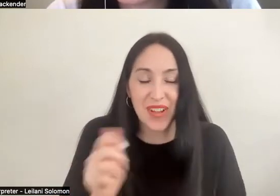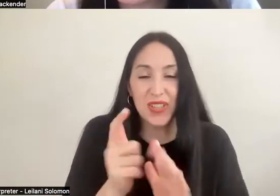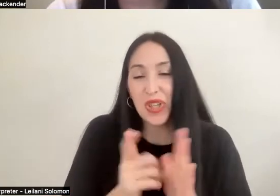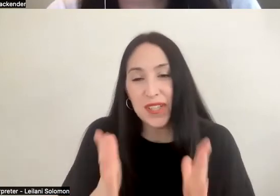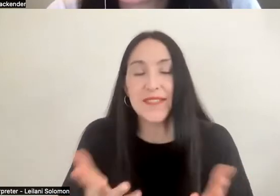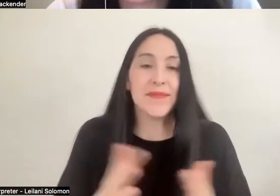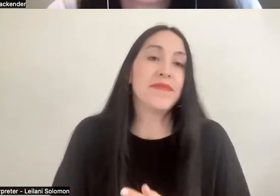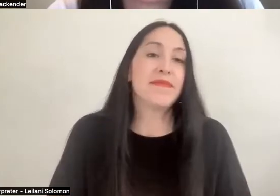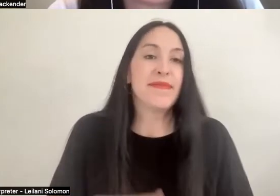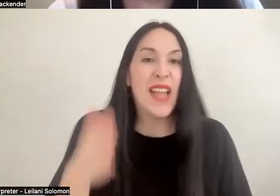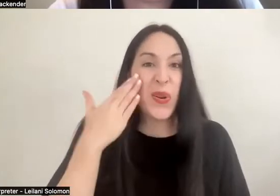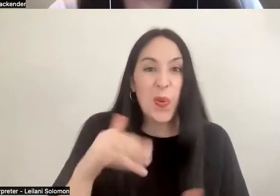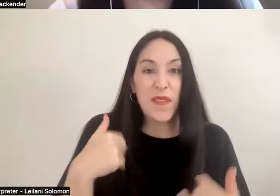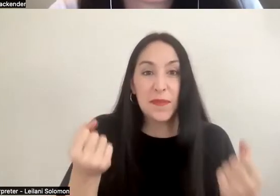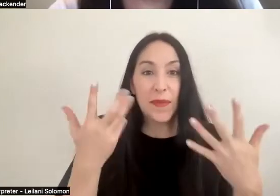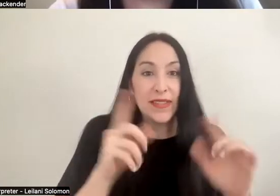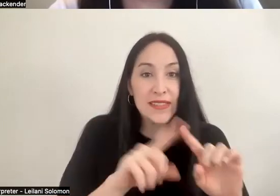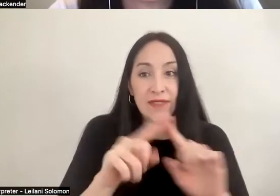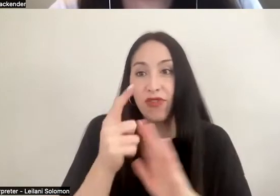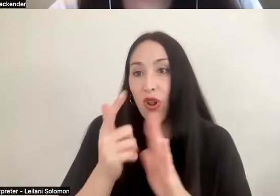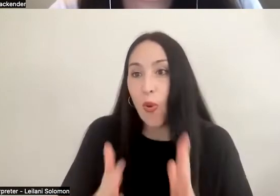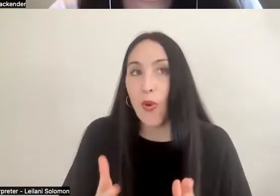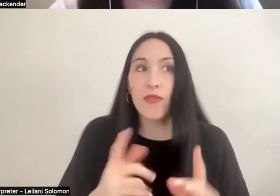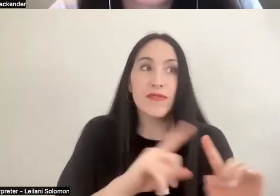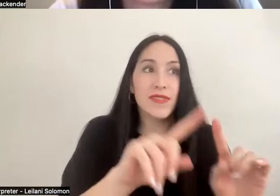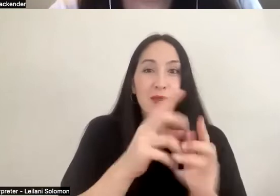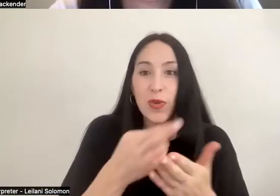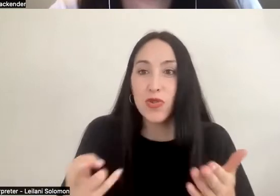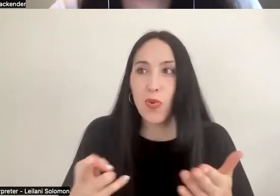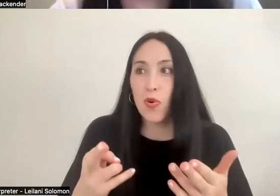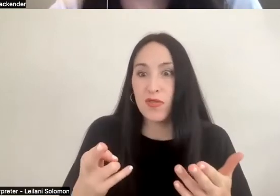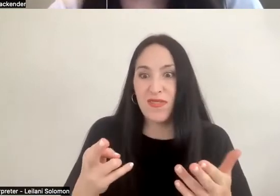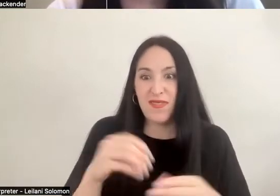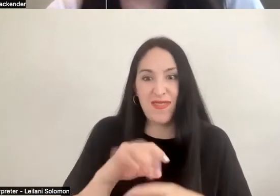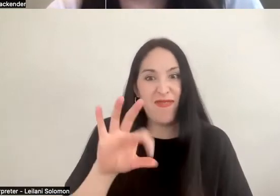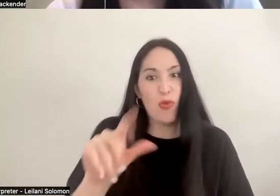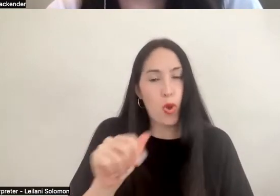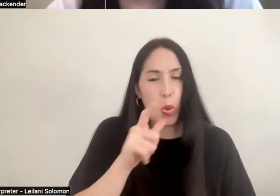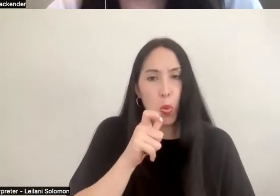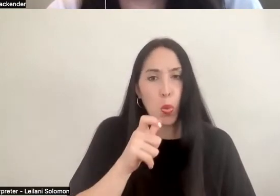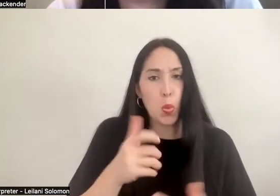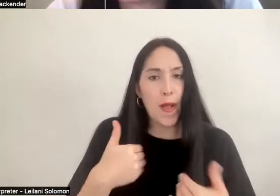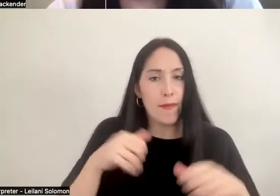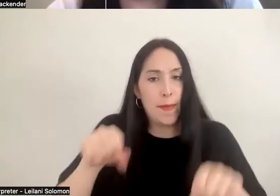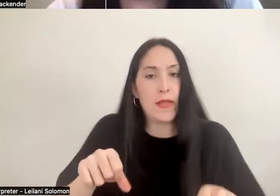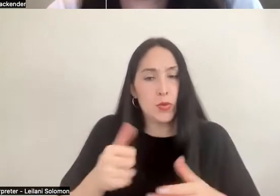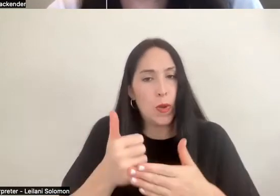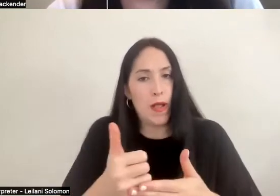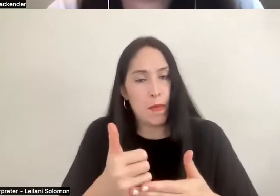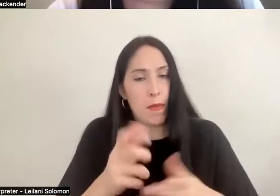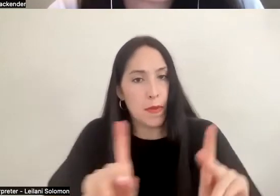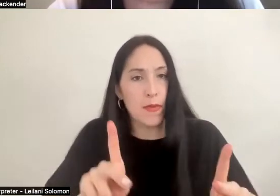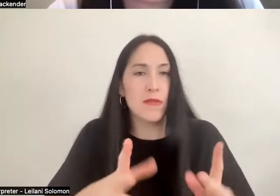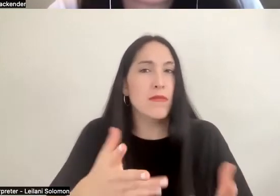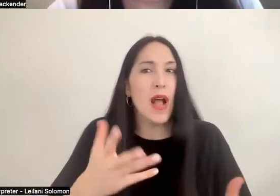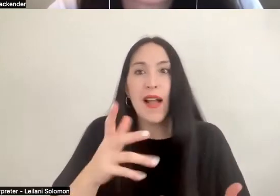attorneys that are, well equipped in the state of Florida to help individuals with this. But where do you go